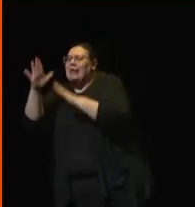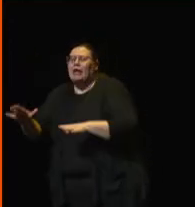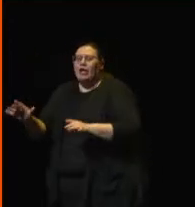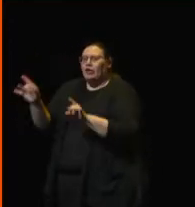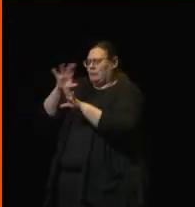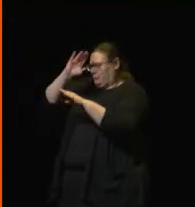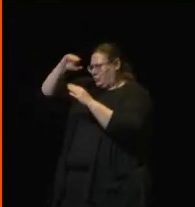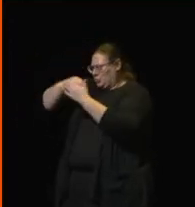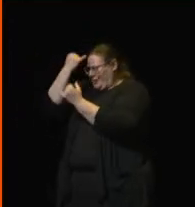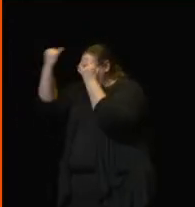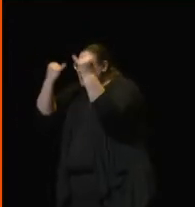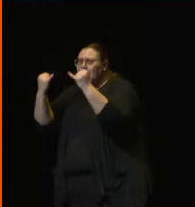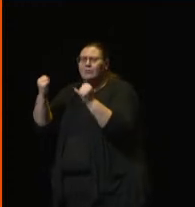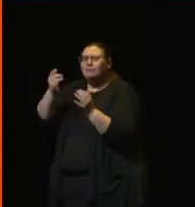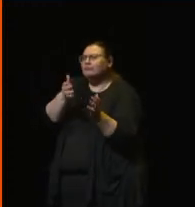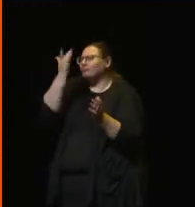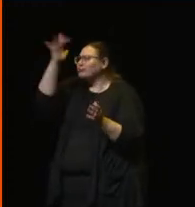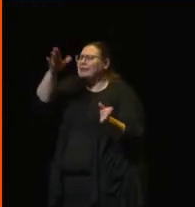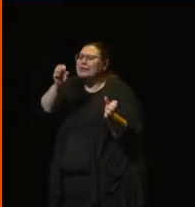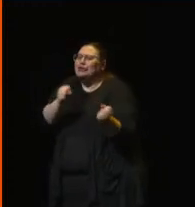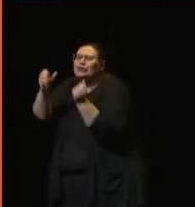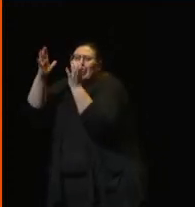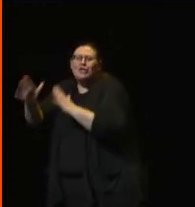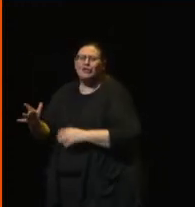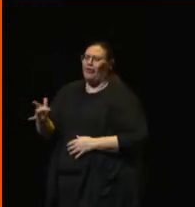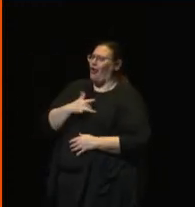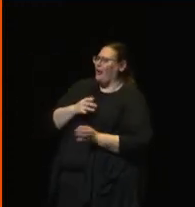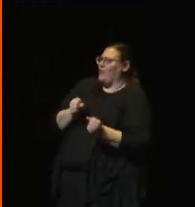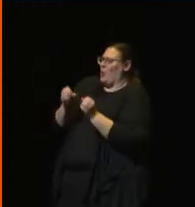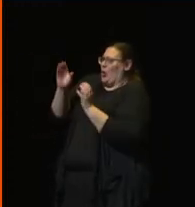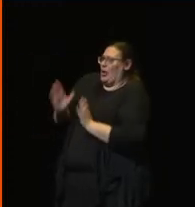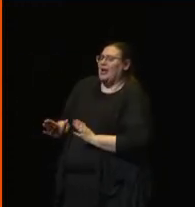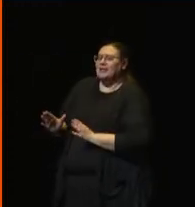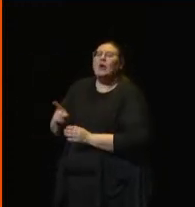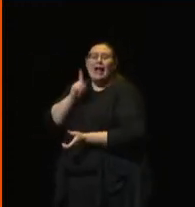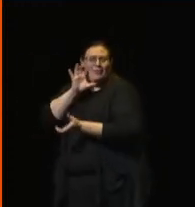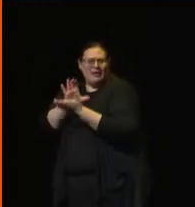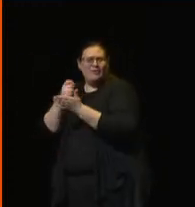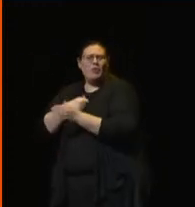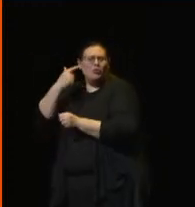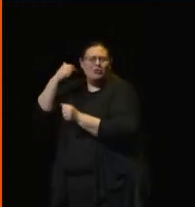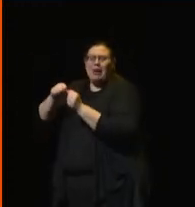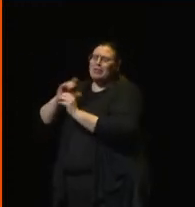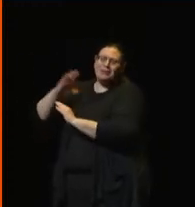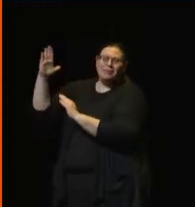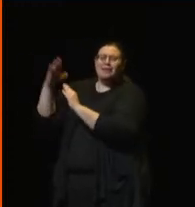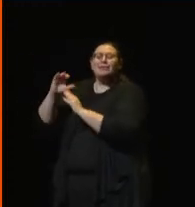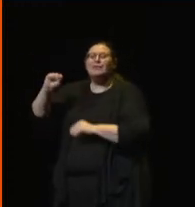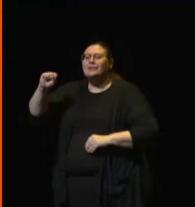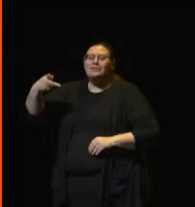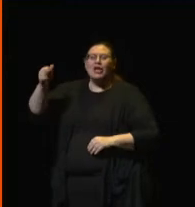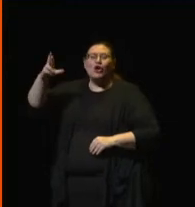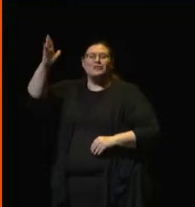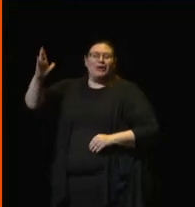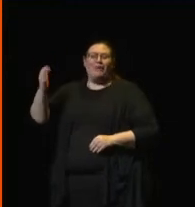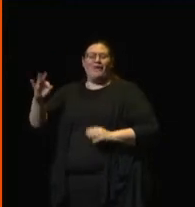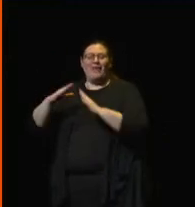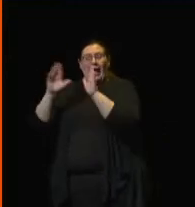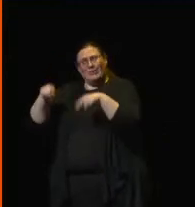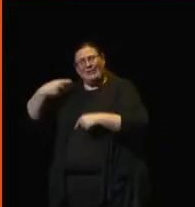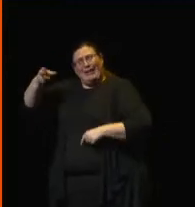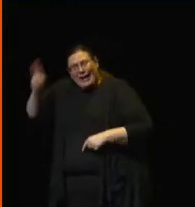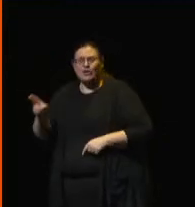brilliant strategist with the heart of an organizer, and I believe she will go down as the greatest Speaker of the House in the history of the United